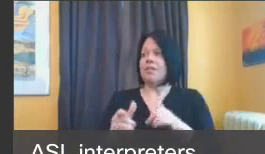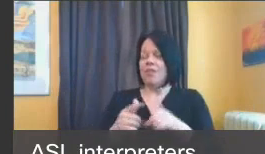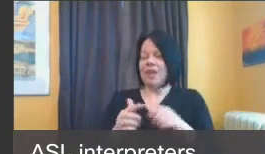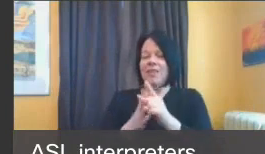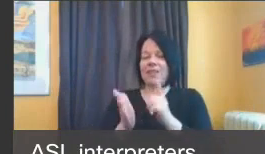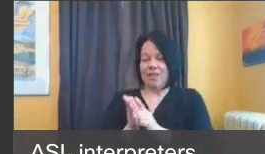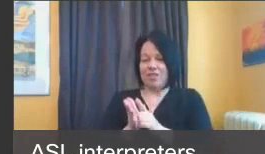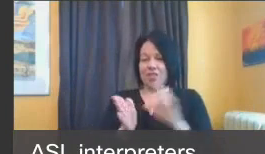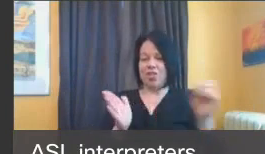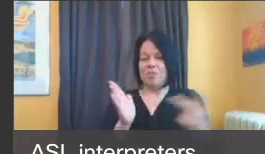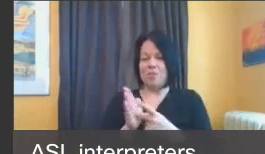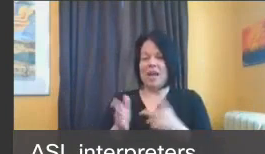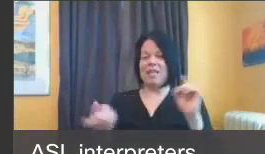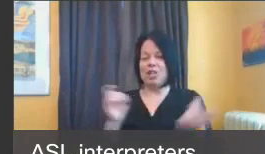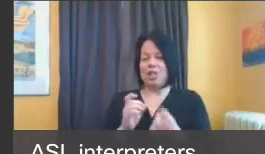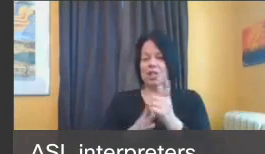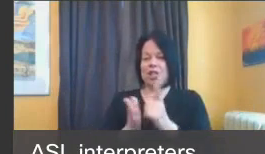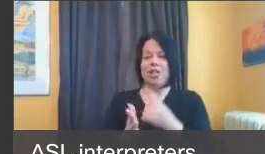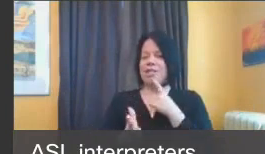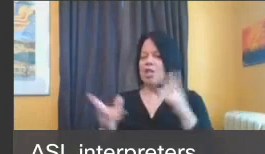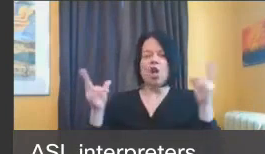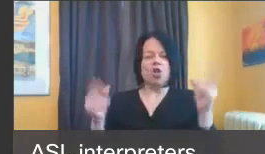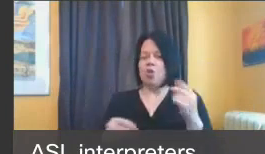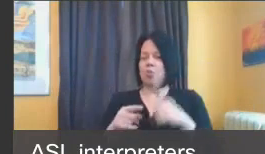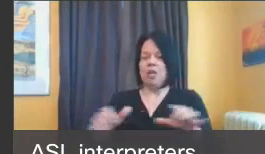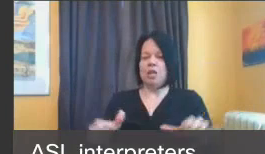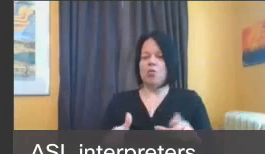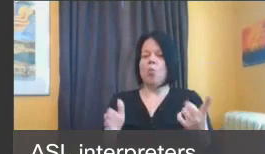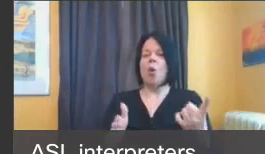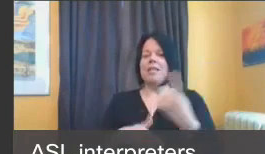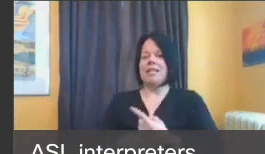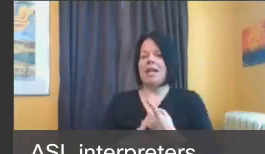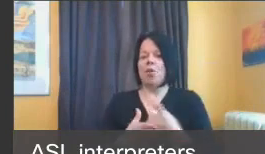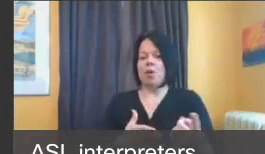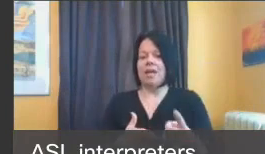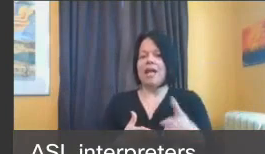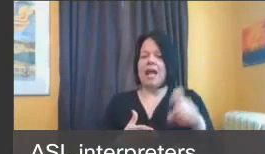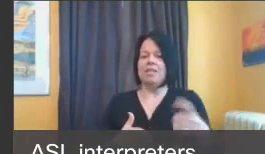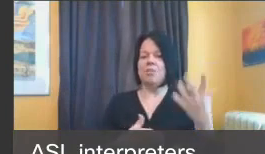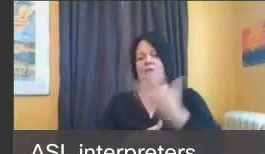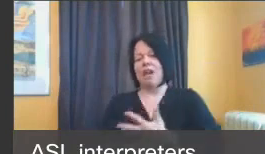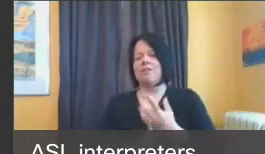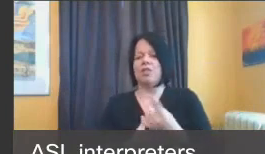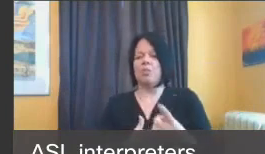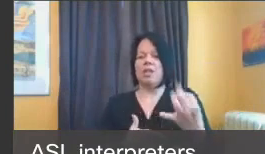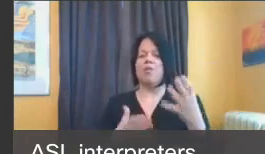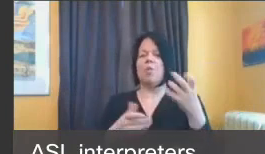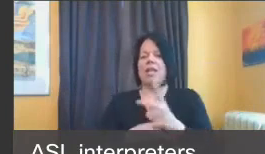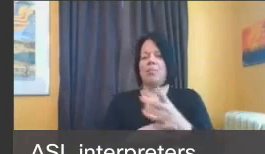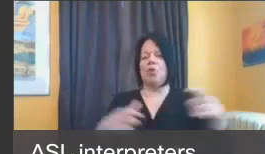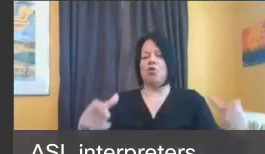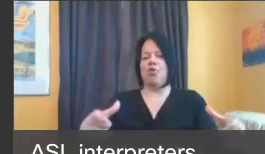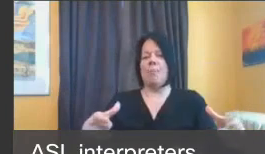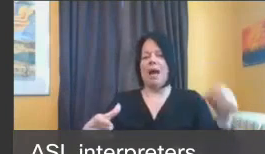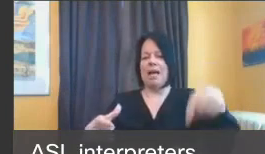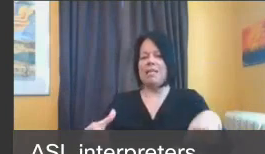legislature comes back and changes the law and says, no, you can't just do it 1 day a week. It needs to be 5 days a week if you still want to have your drop box. Of course, that's